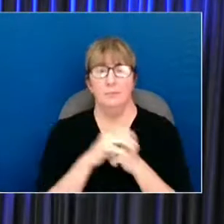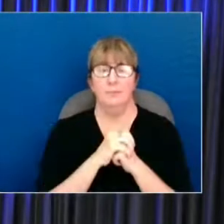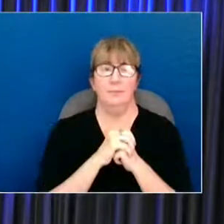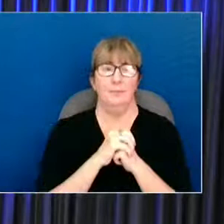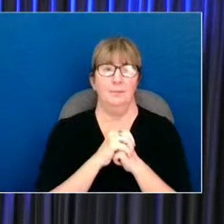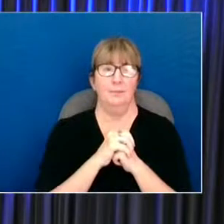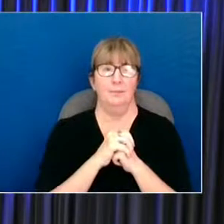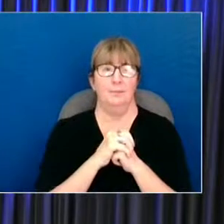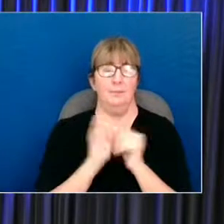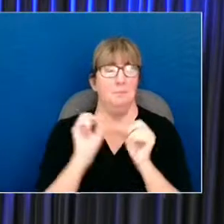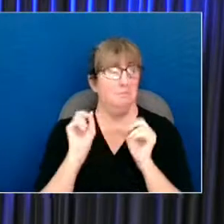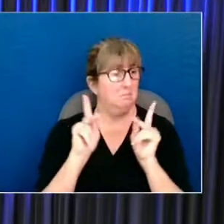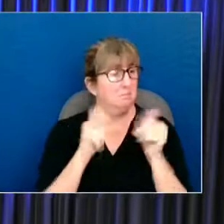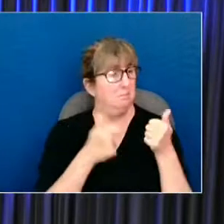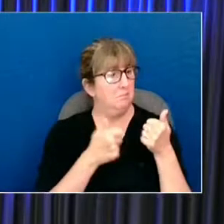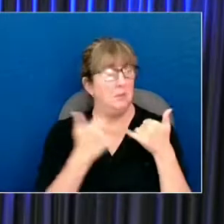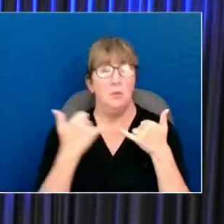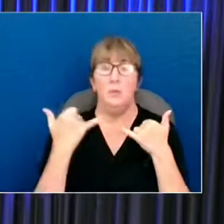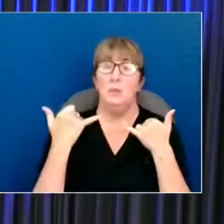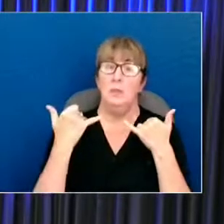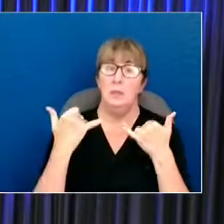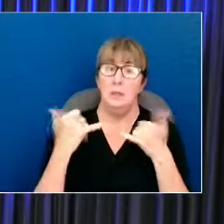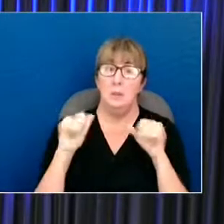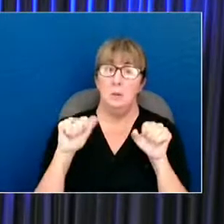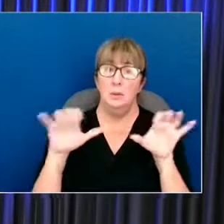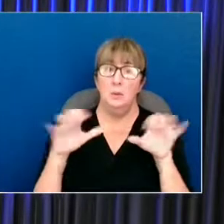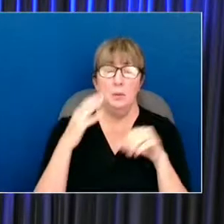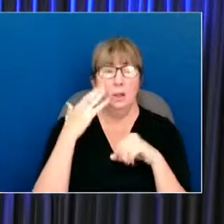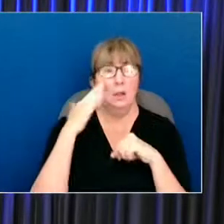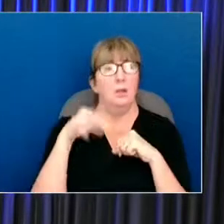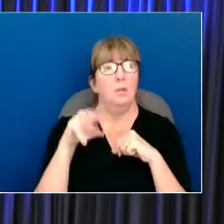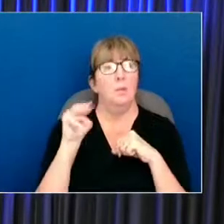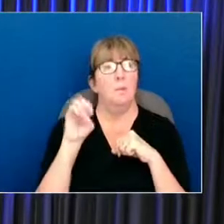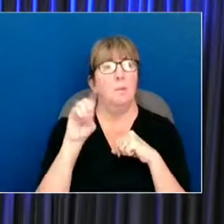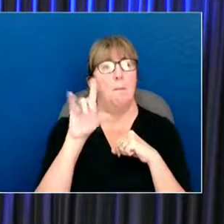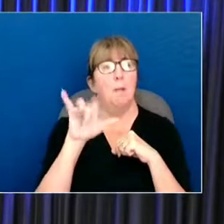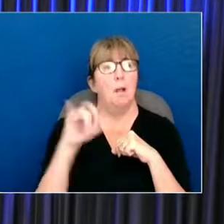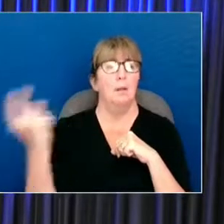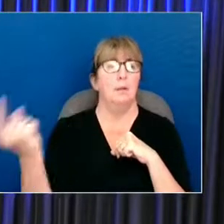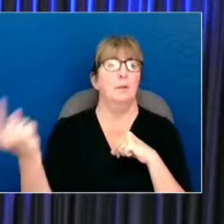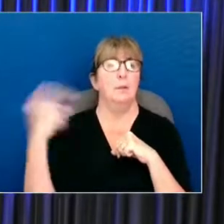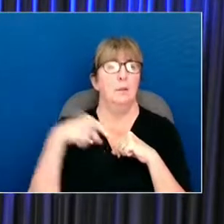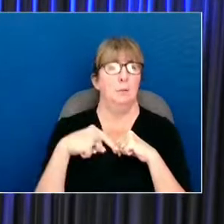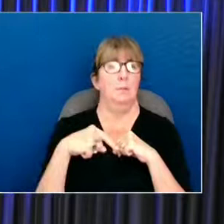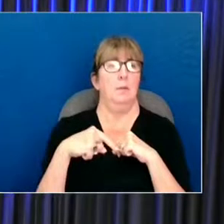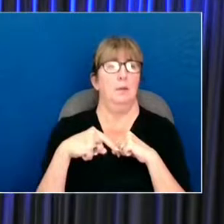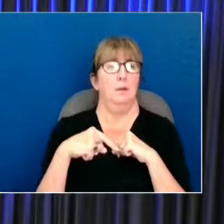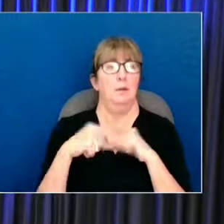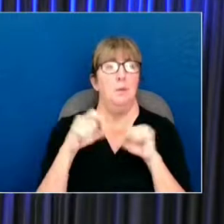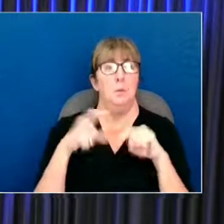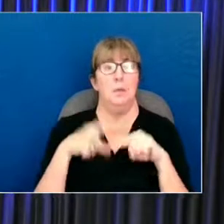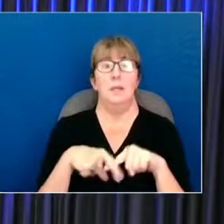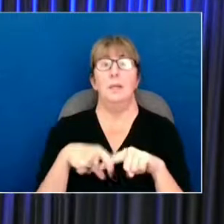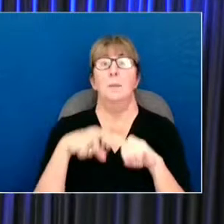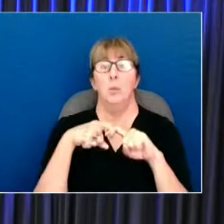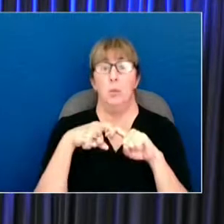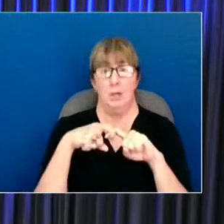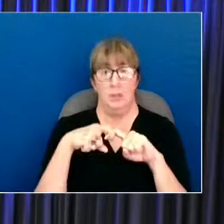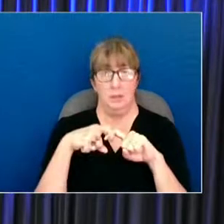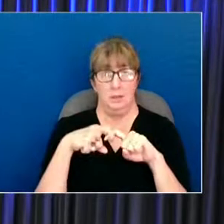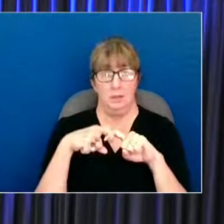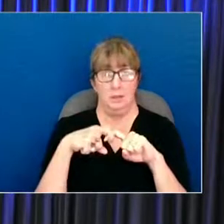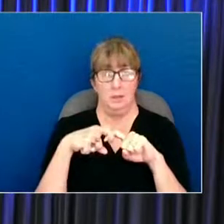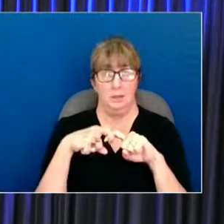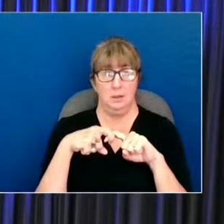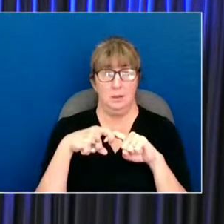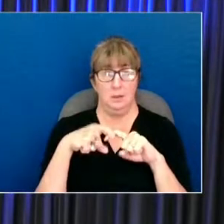what we can do now, I know that Molly is coming back. Really, we can take a break